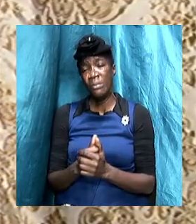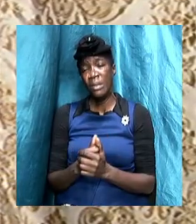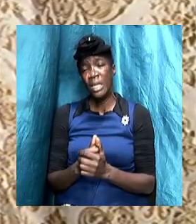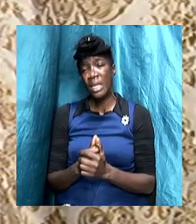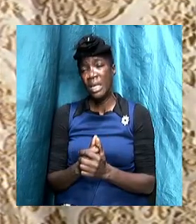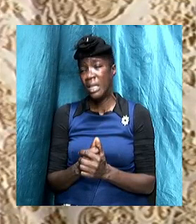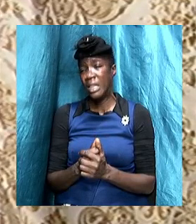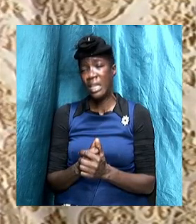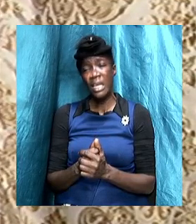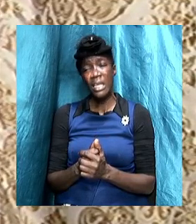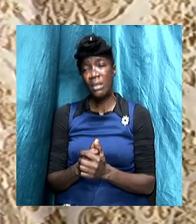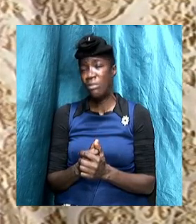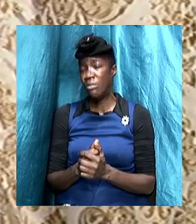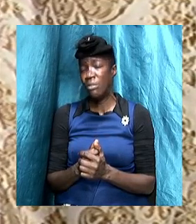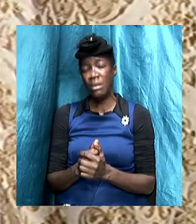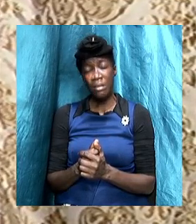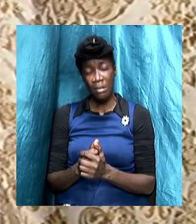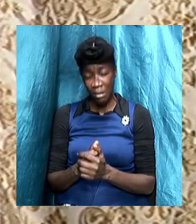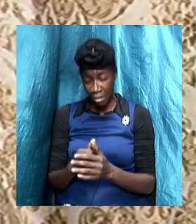Hallelujah.